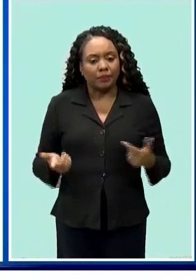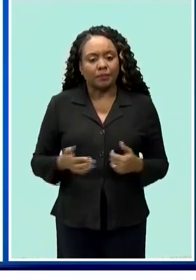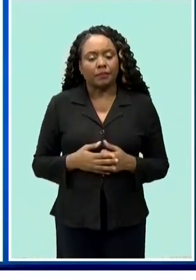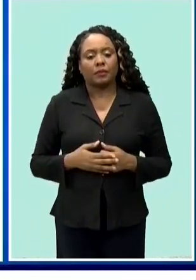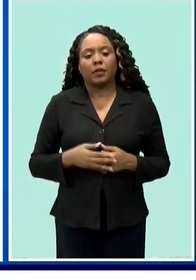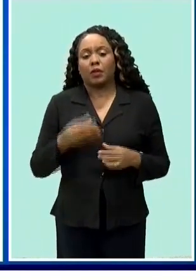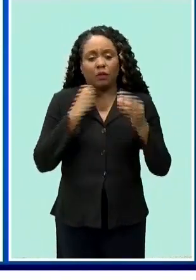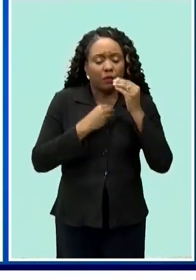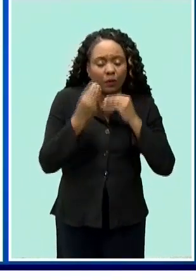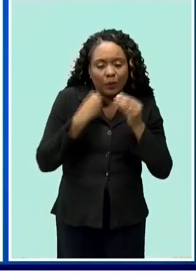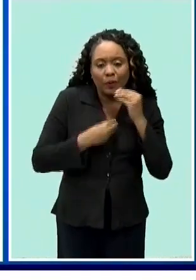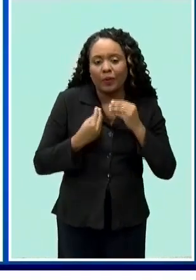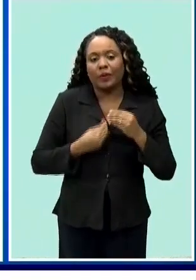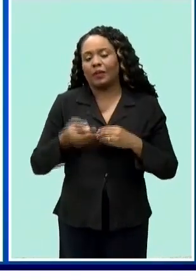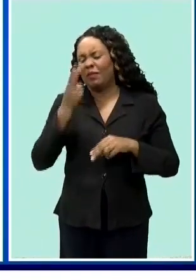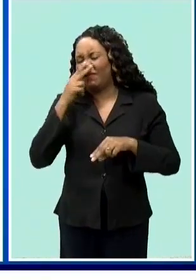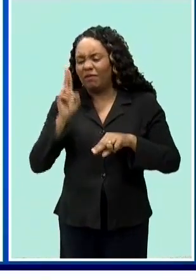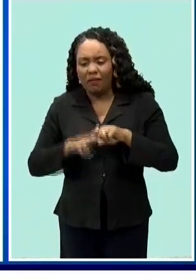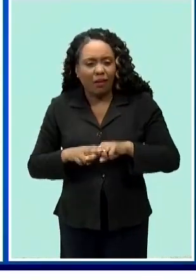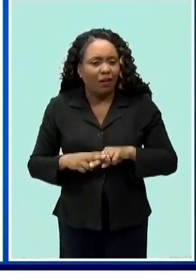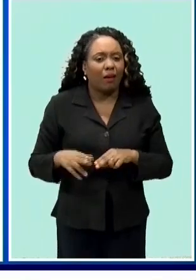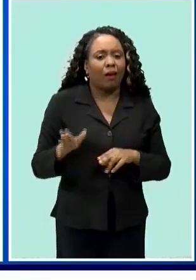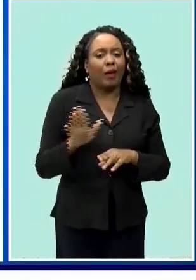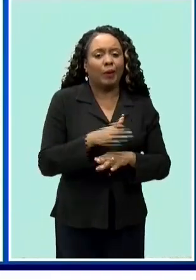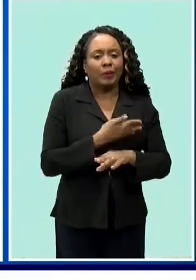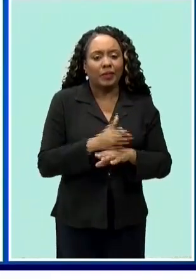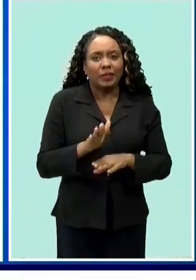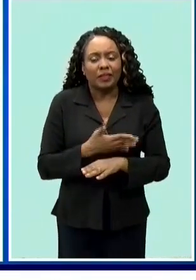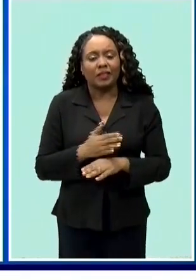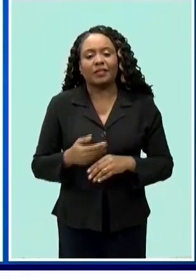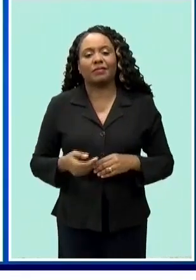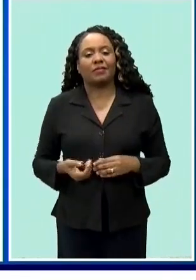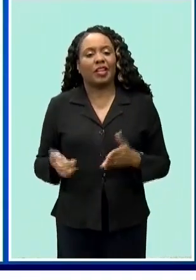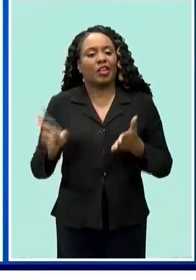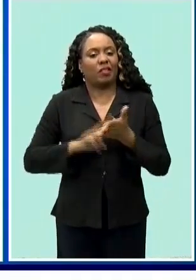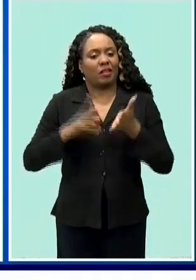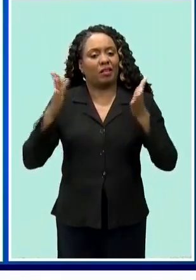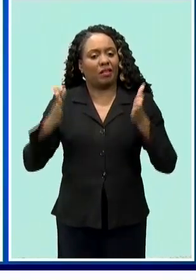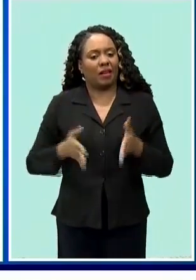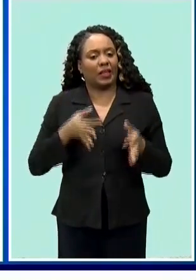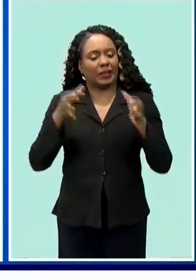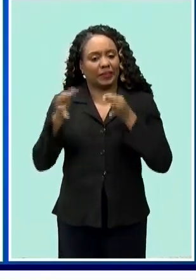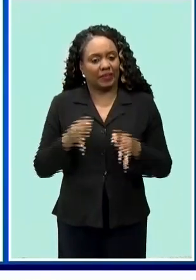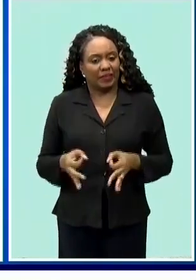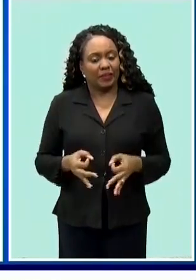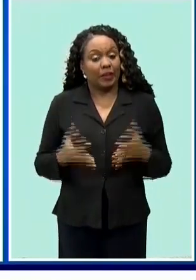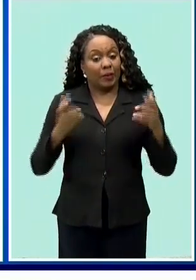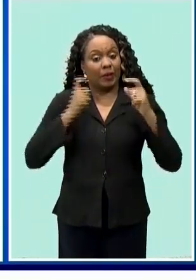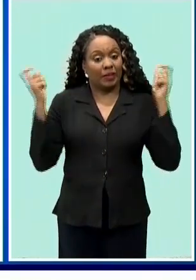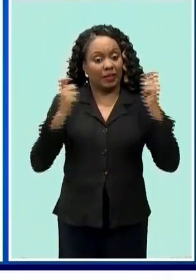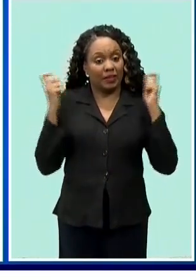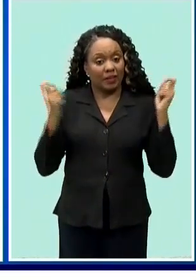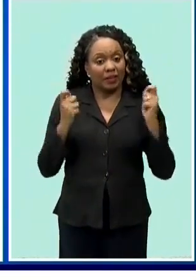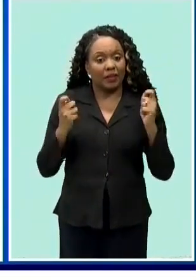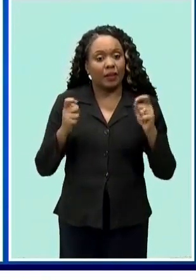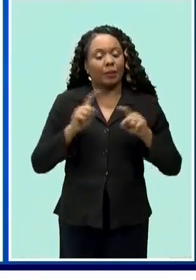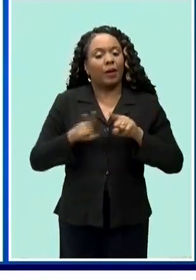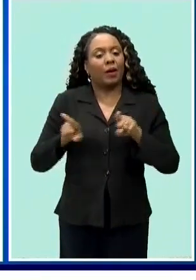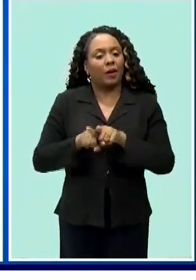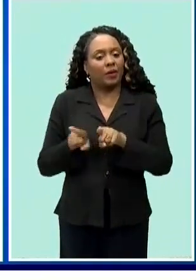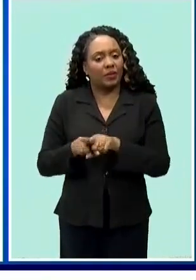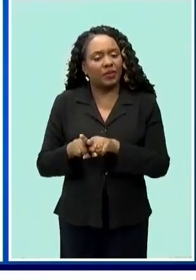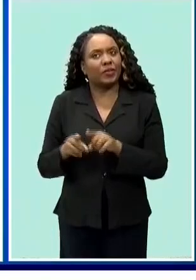complex, complete with food, fun and music. As Registrar Barbara Cook-Allen explains, in addition to celebrating the seasons, the event